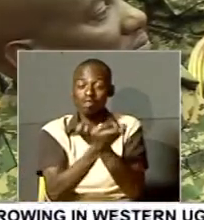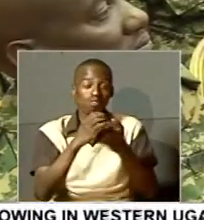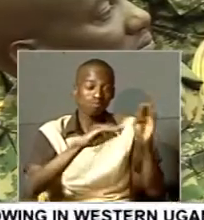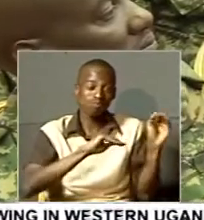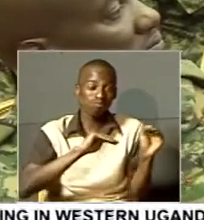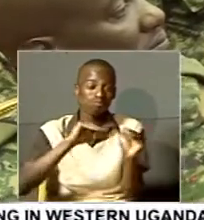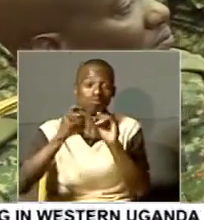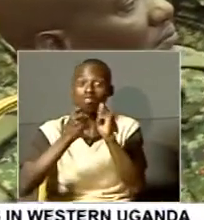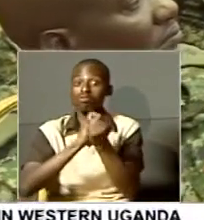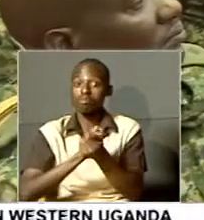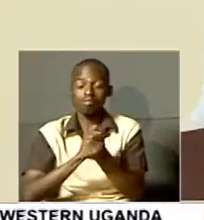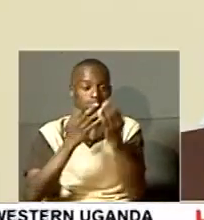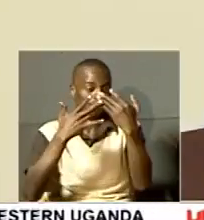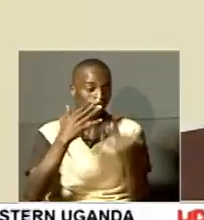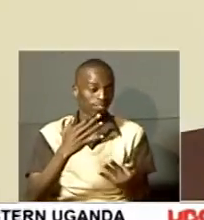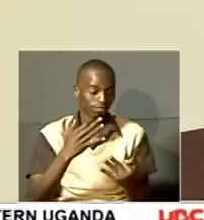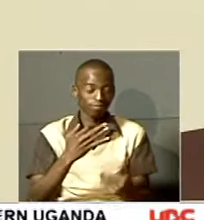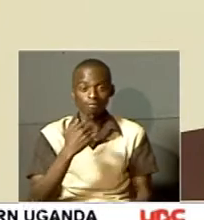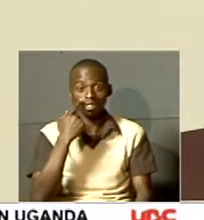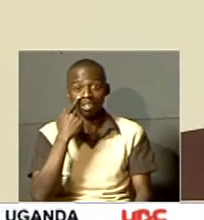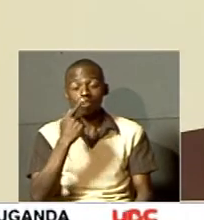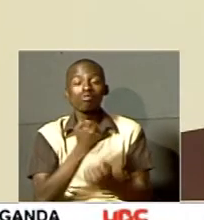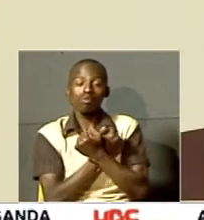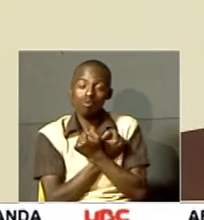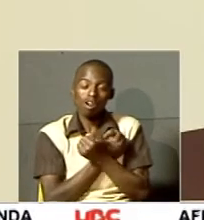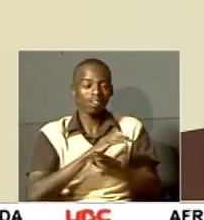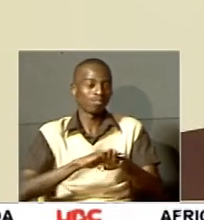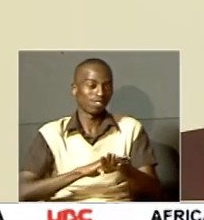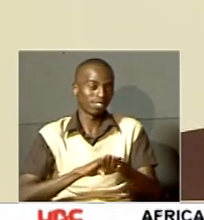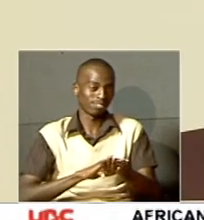transformation, among others. If you want to be